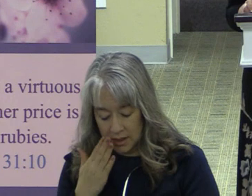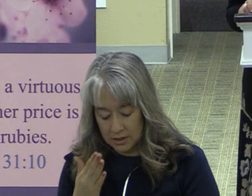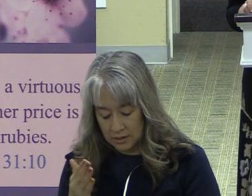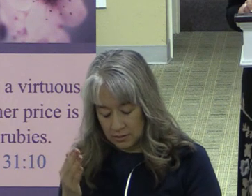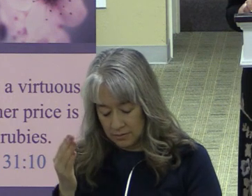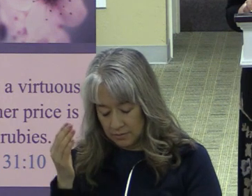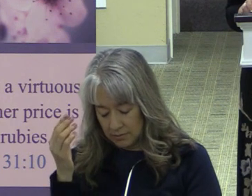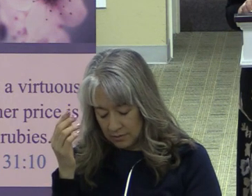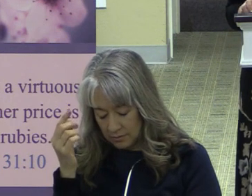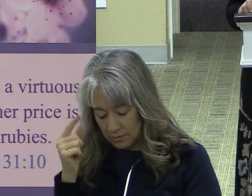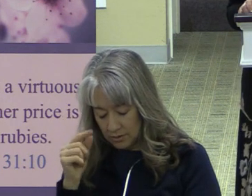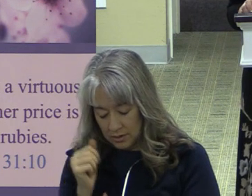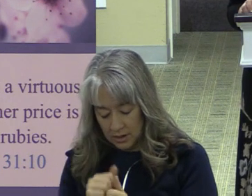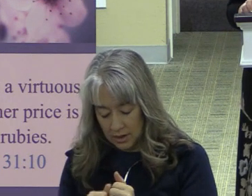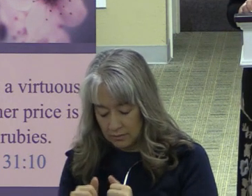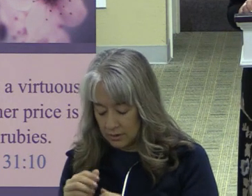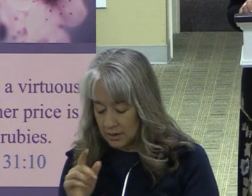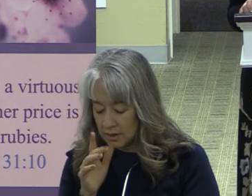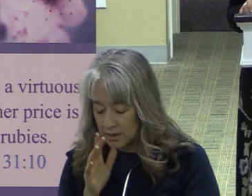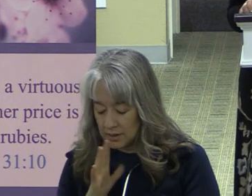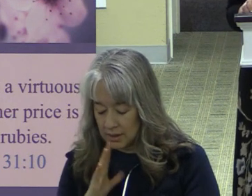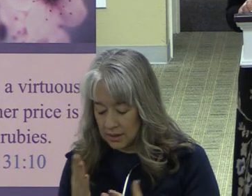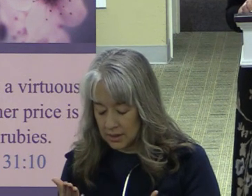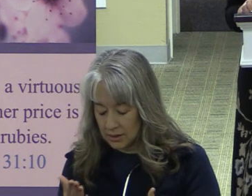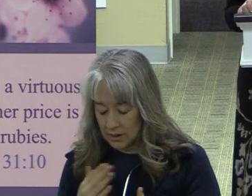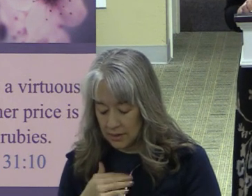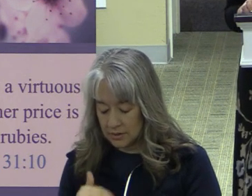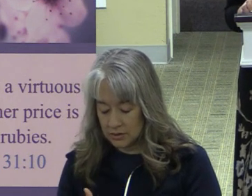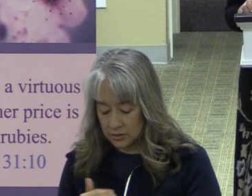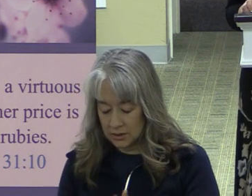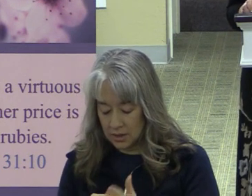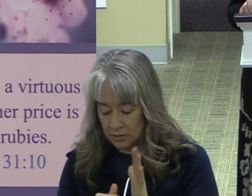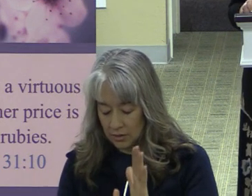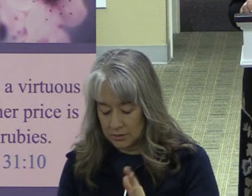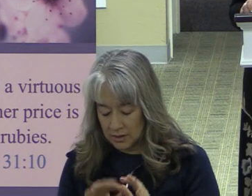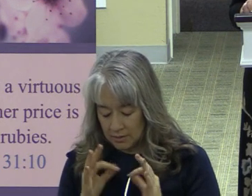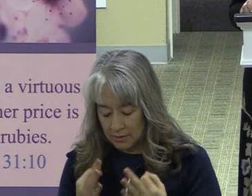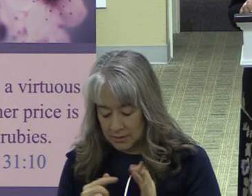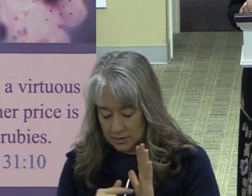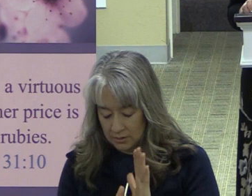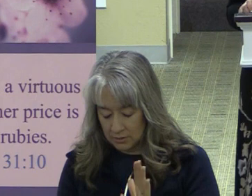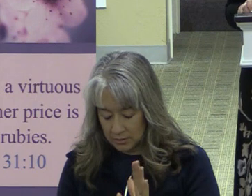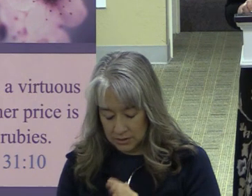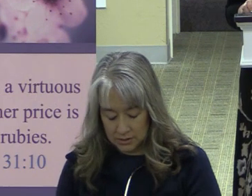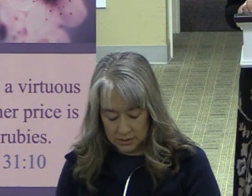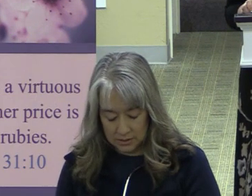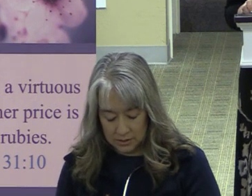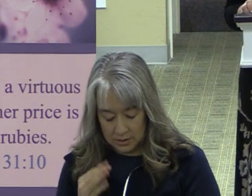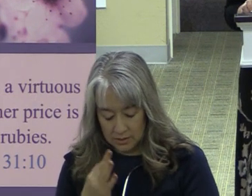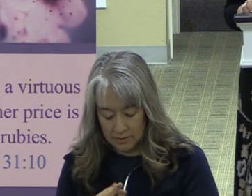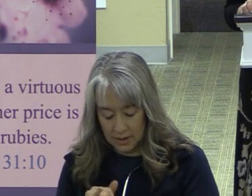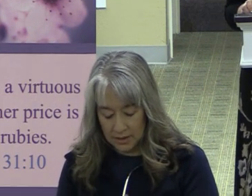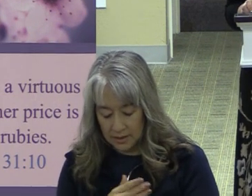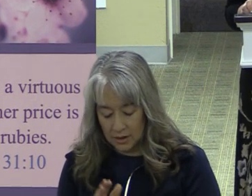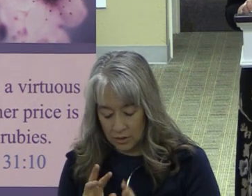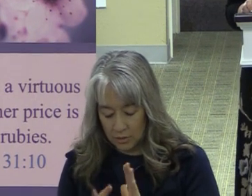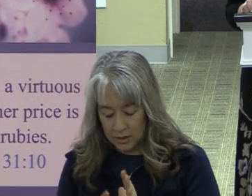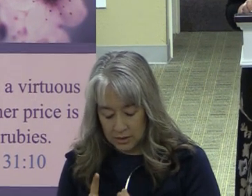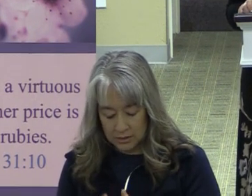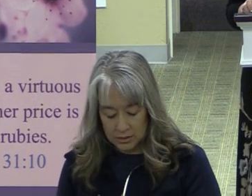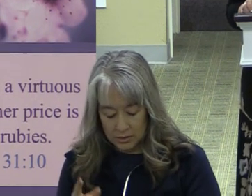for just every single lady in here and the souls they represent, the families they represent, the fact that they're willing